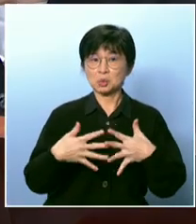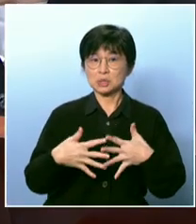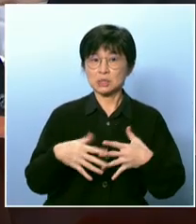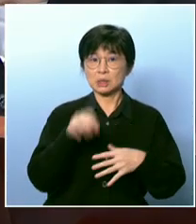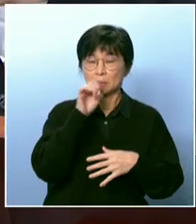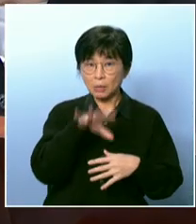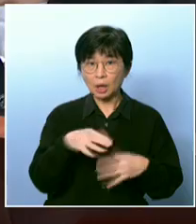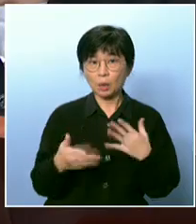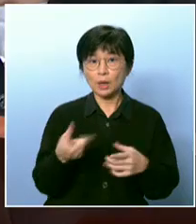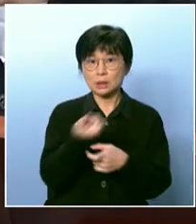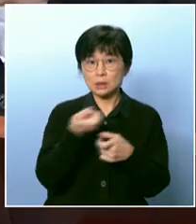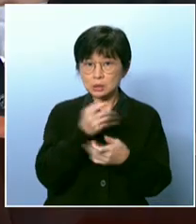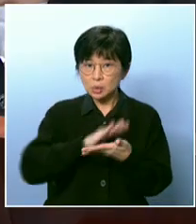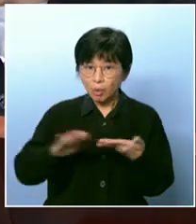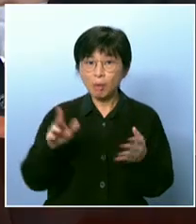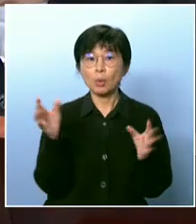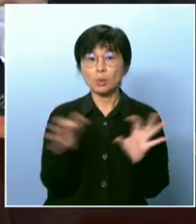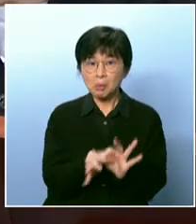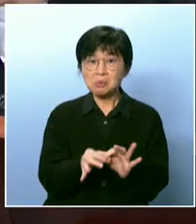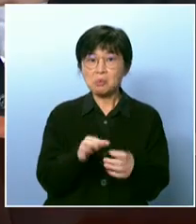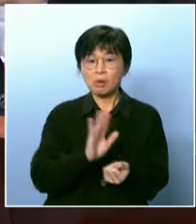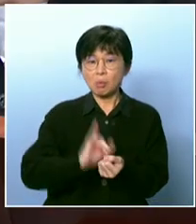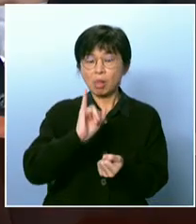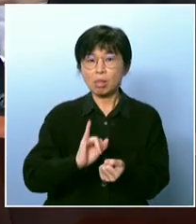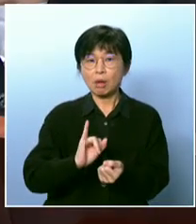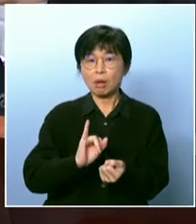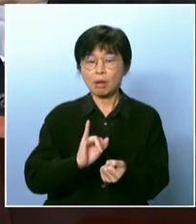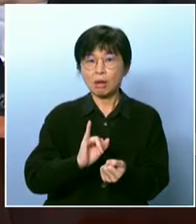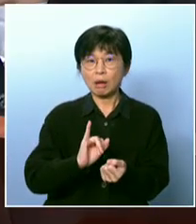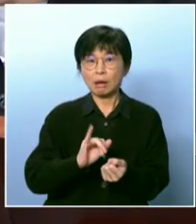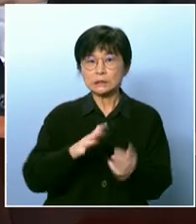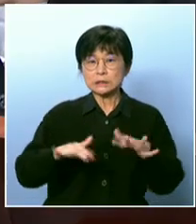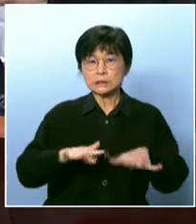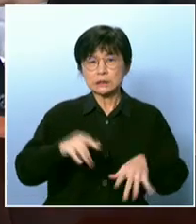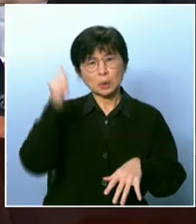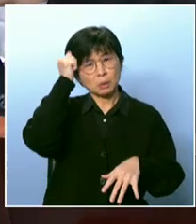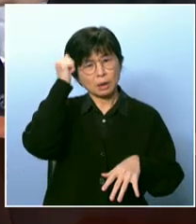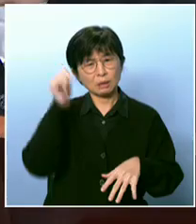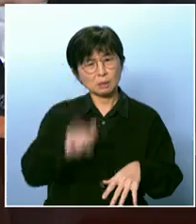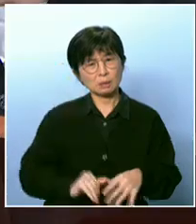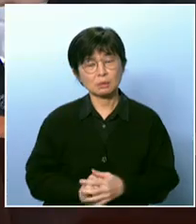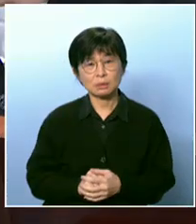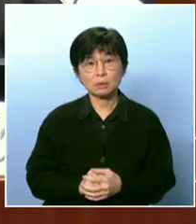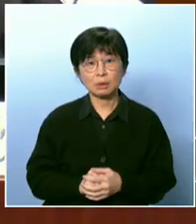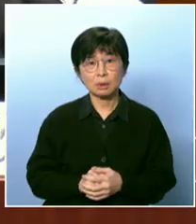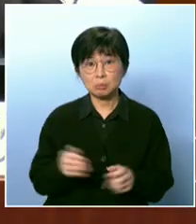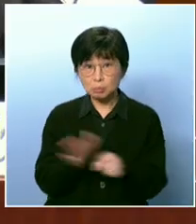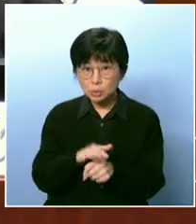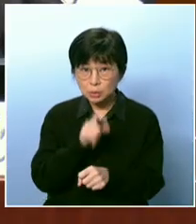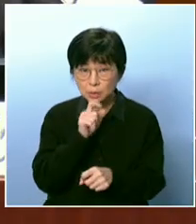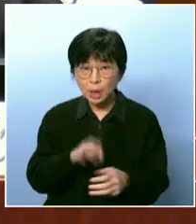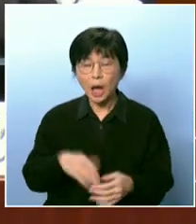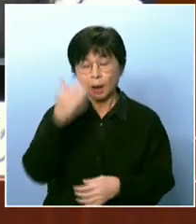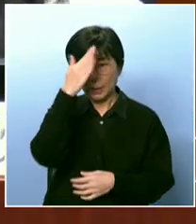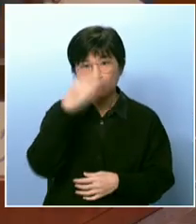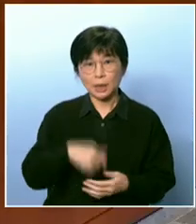I think with your information, it may be hard for you to tackle questions